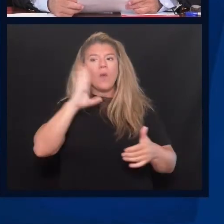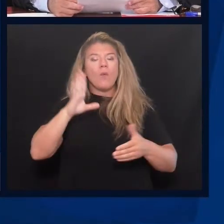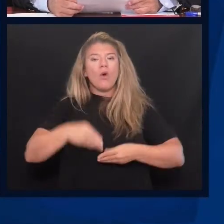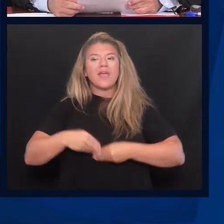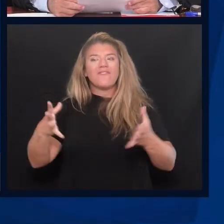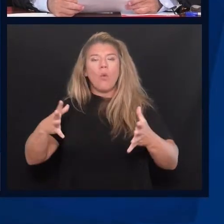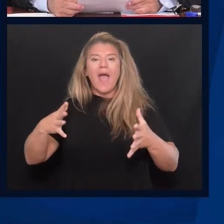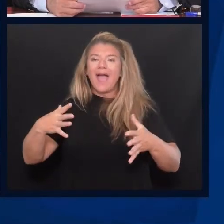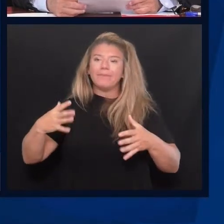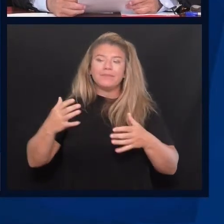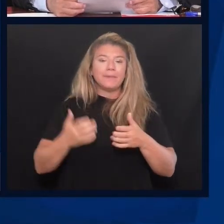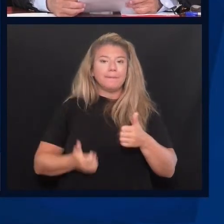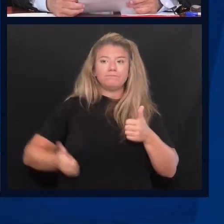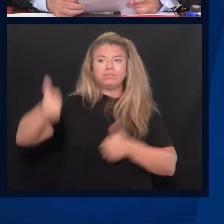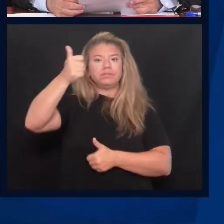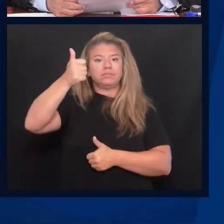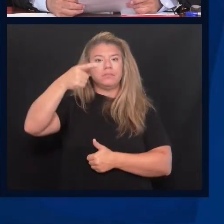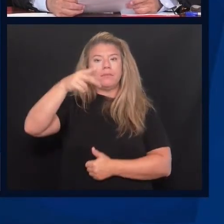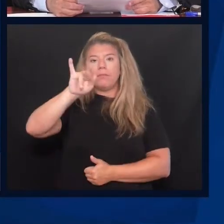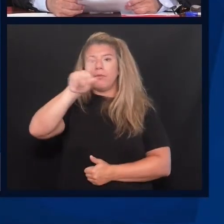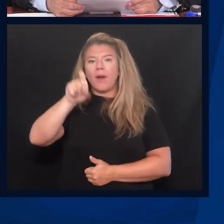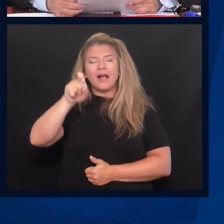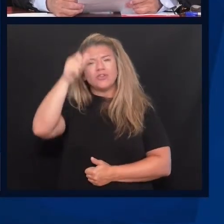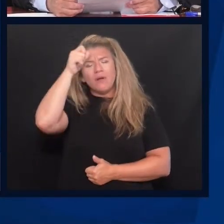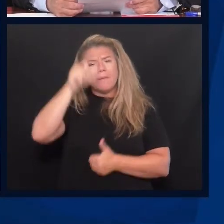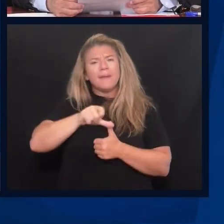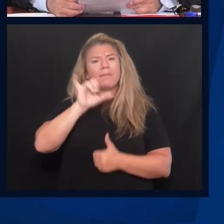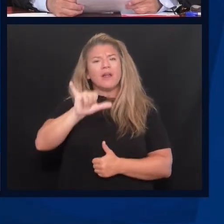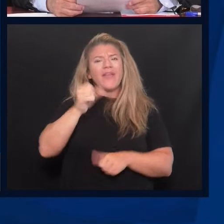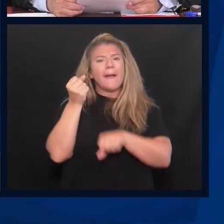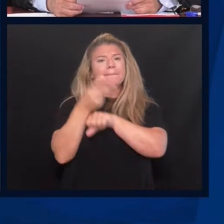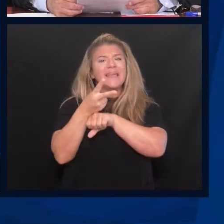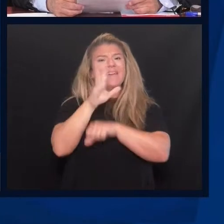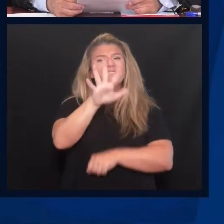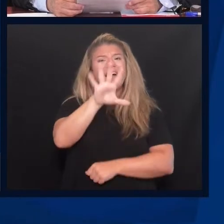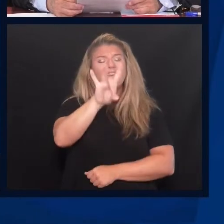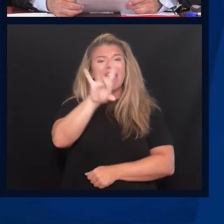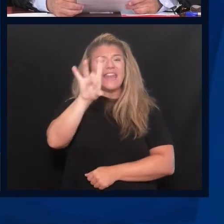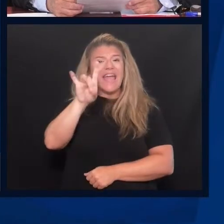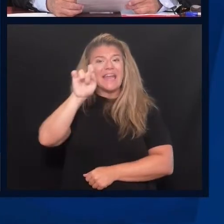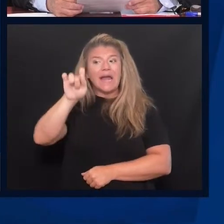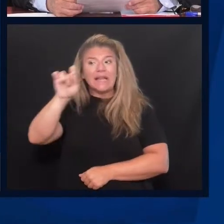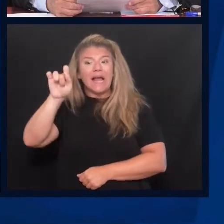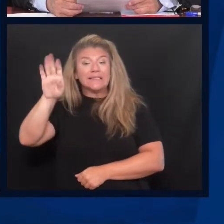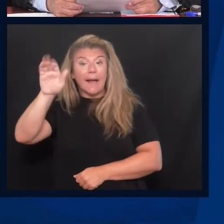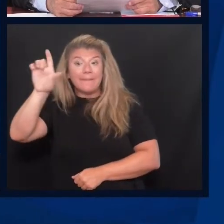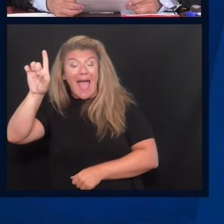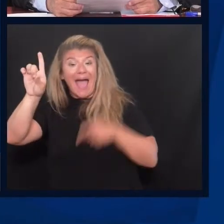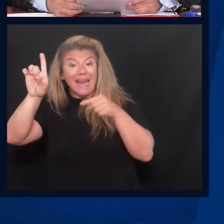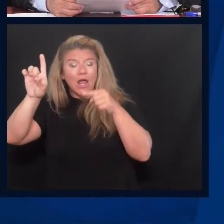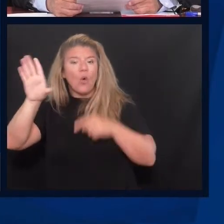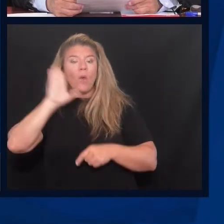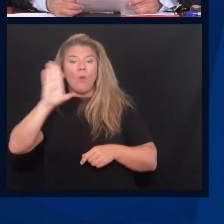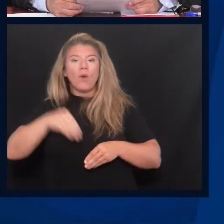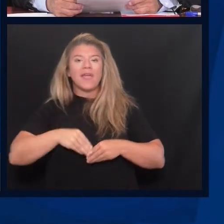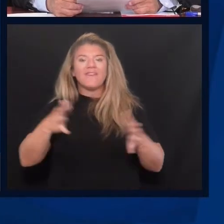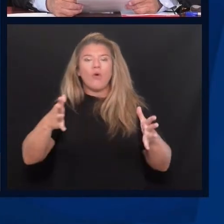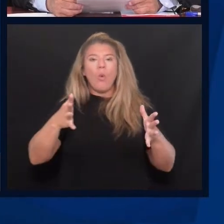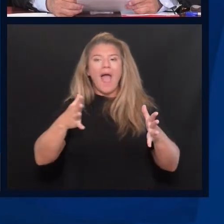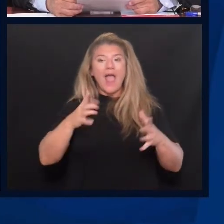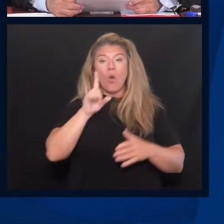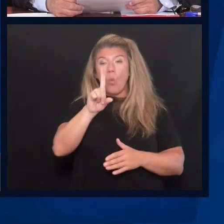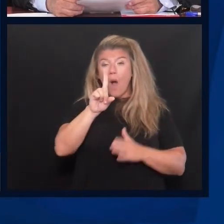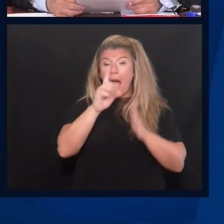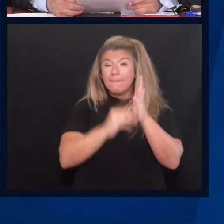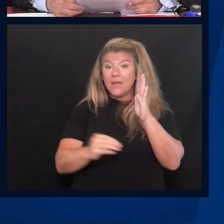grand prize of that, remember that beat 588 ... bad? We're going to give away the grand prize of